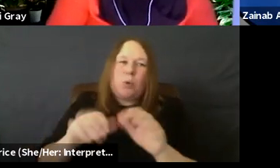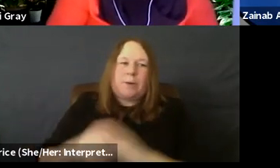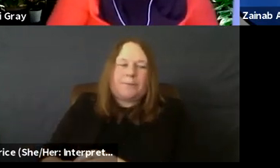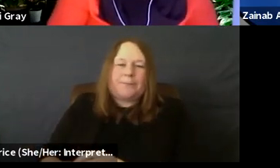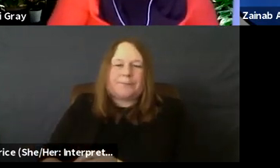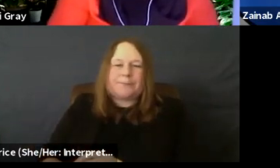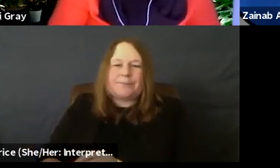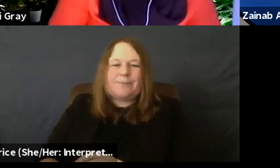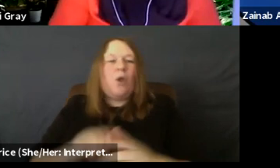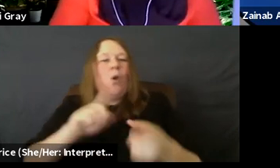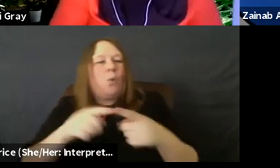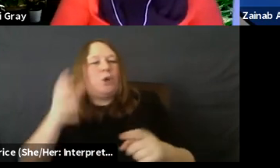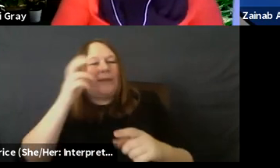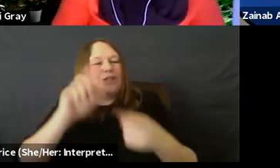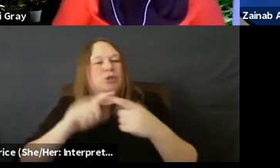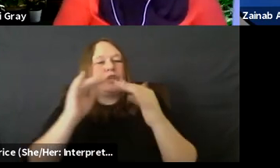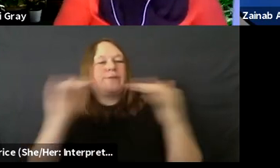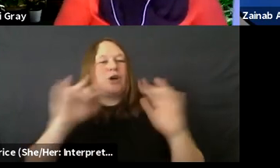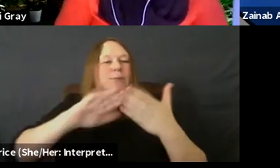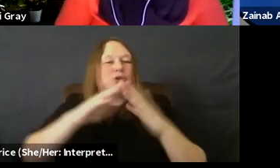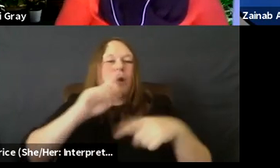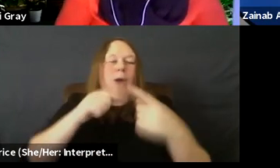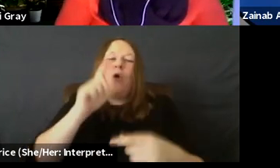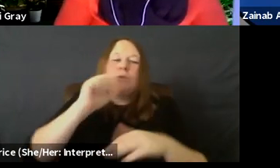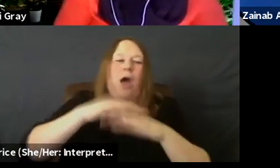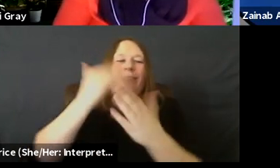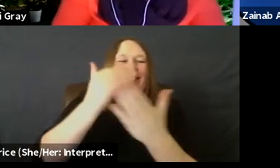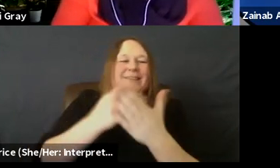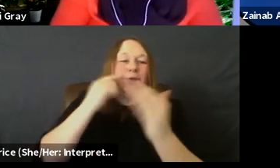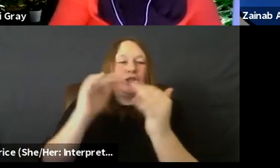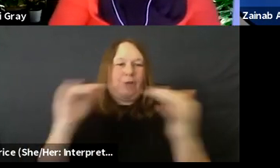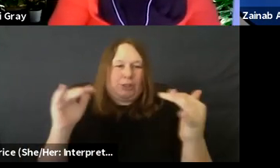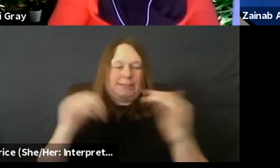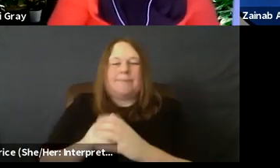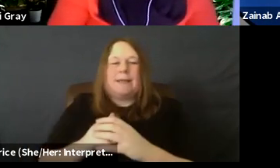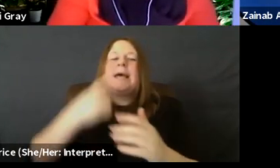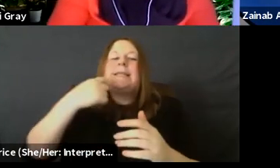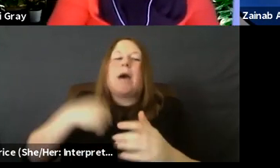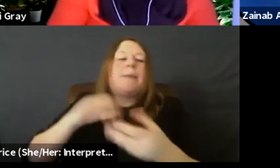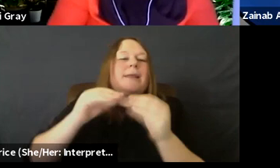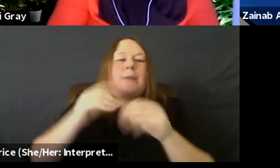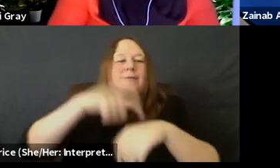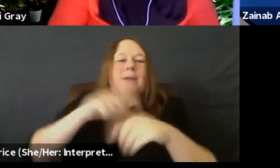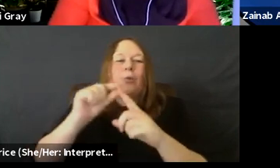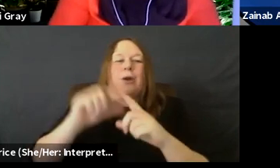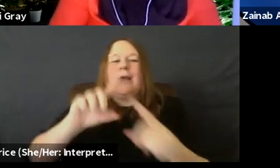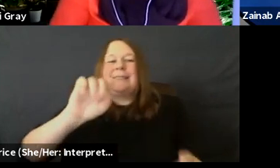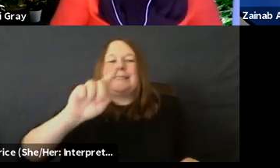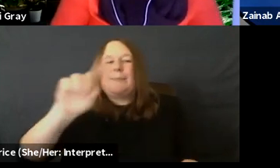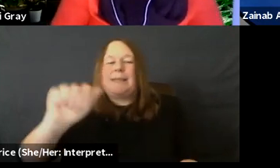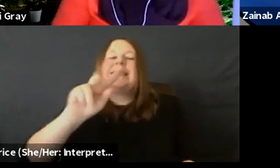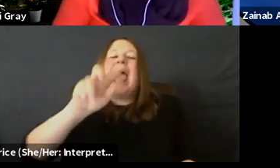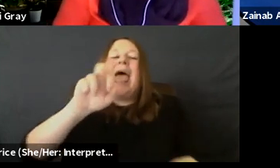When you listen to the diverse community talk about who is on the list of diversity, tell me the number of times the word disability is